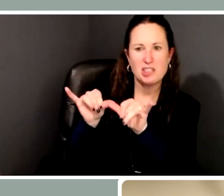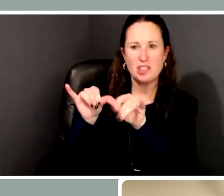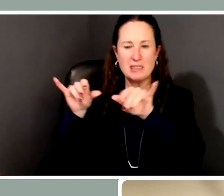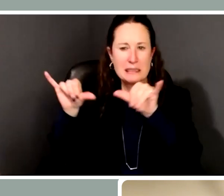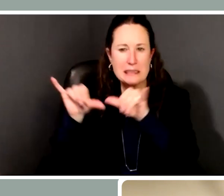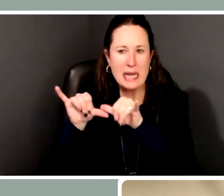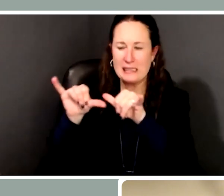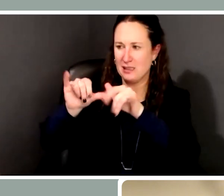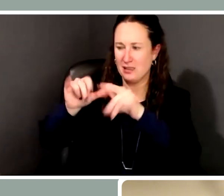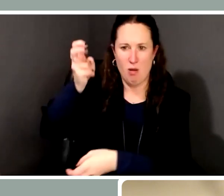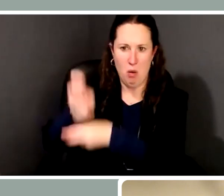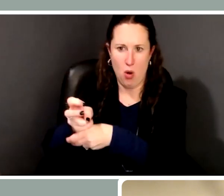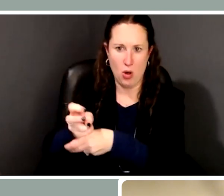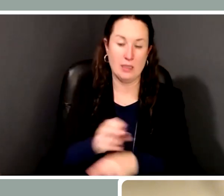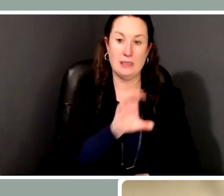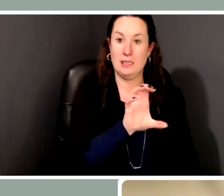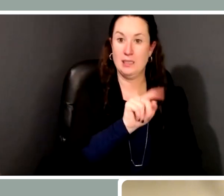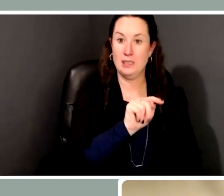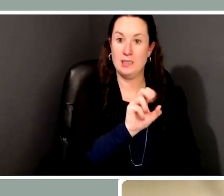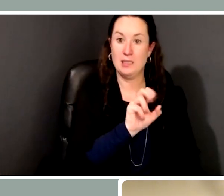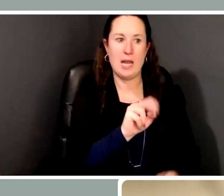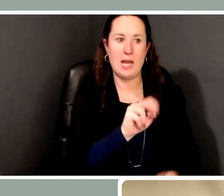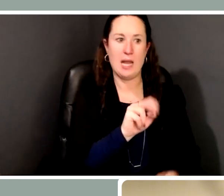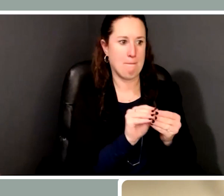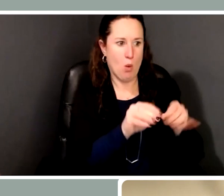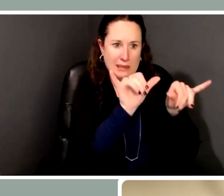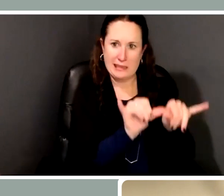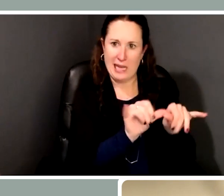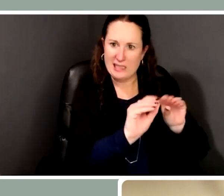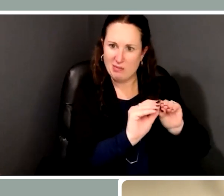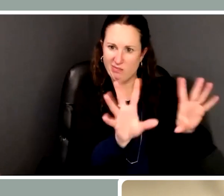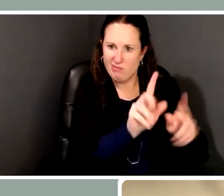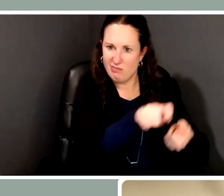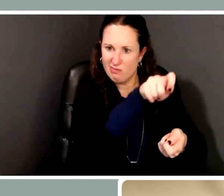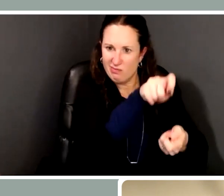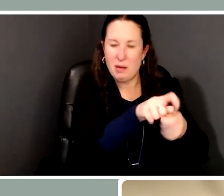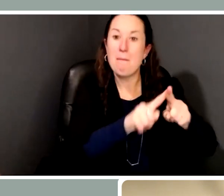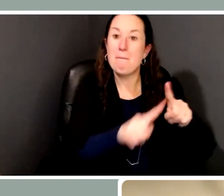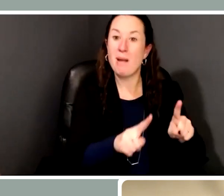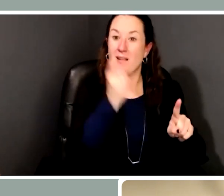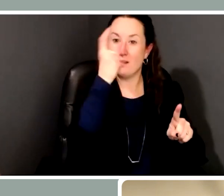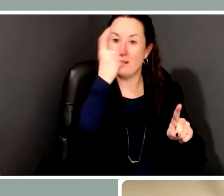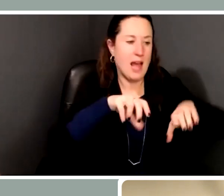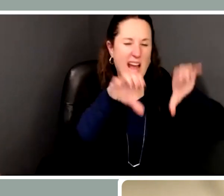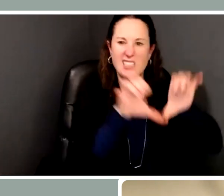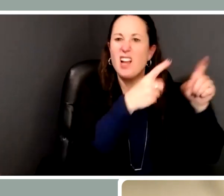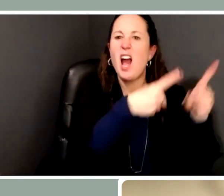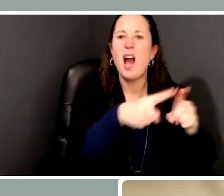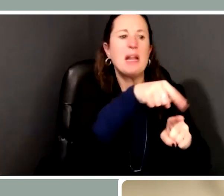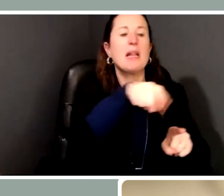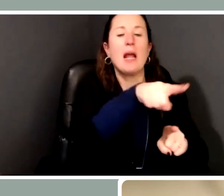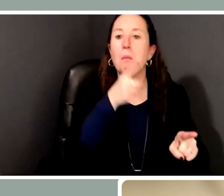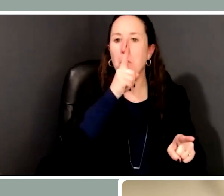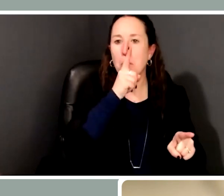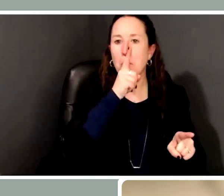CTs are much more precise in terms of size, but they don't show activity. And so they can be complementary